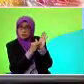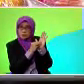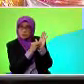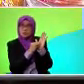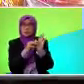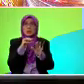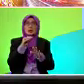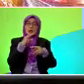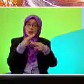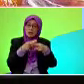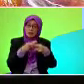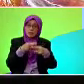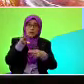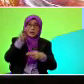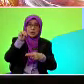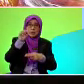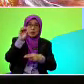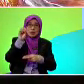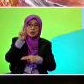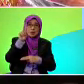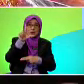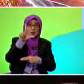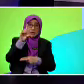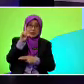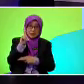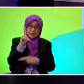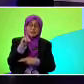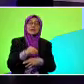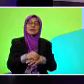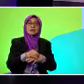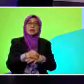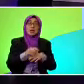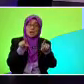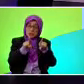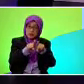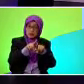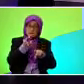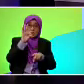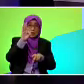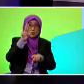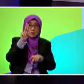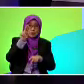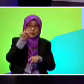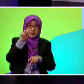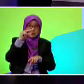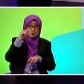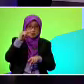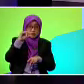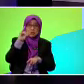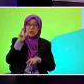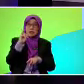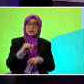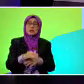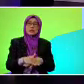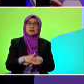actually mold. Mold is a type of fungi. So why do moles grow almost everywhere? Sometimes on